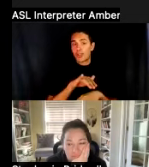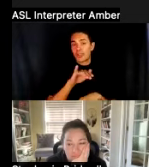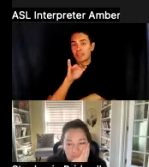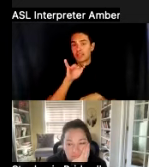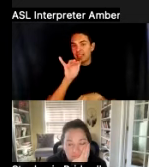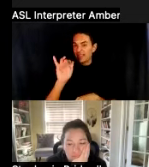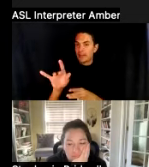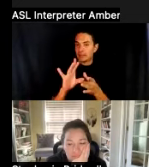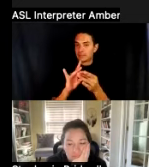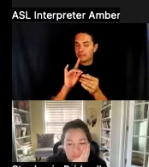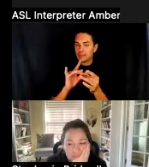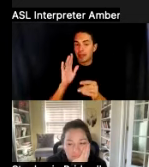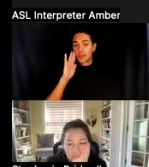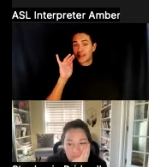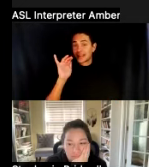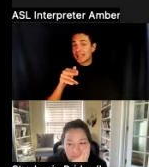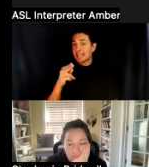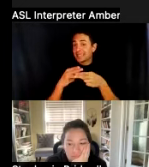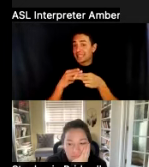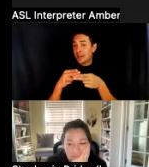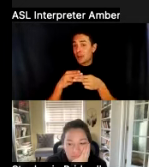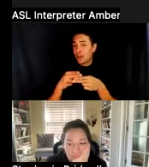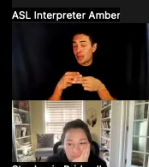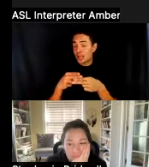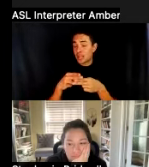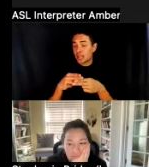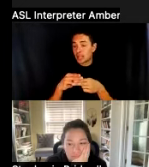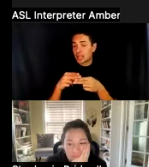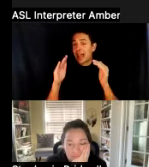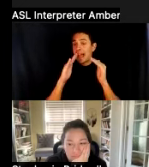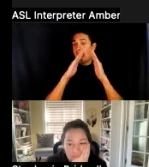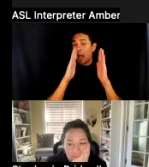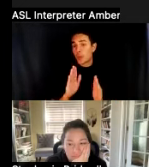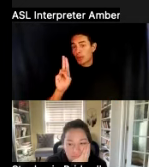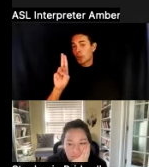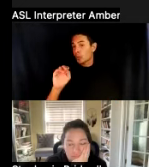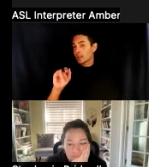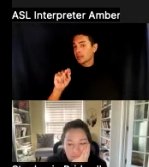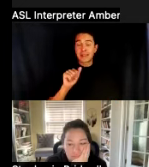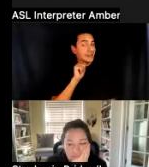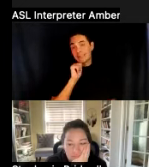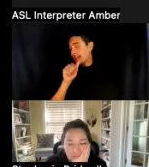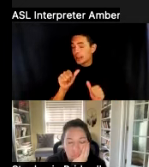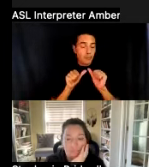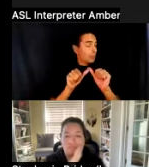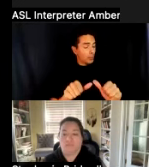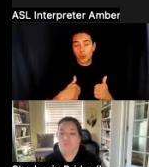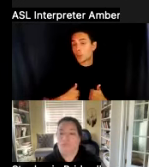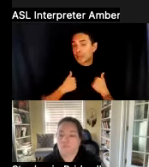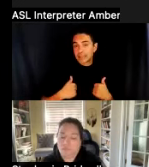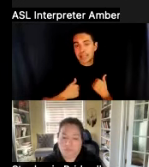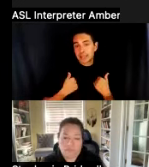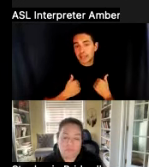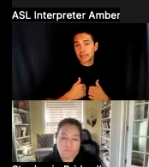because that's a temporary housing unit. It's not a permanent residence.